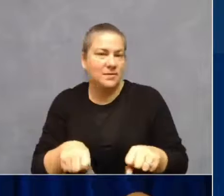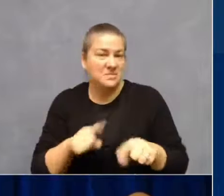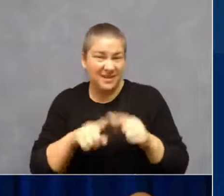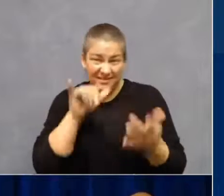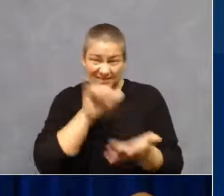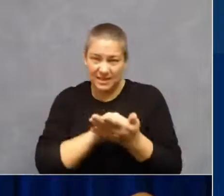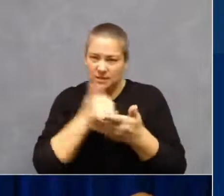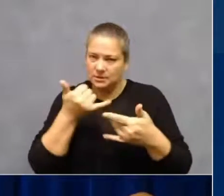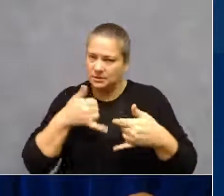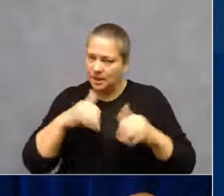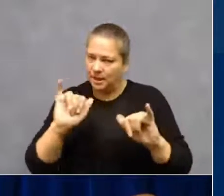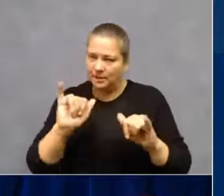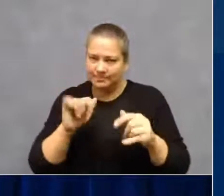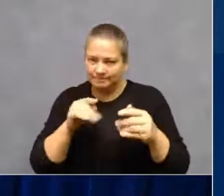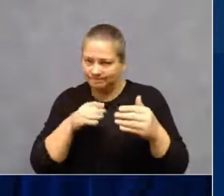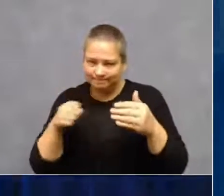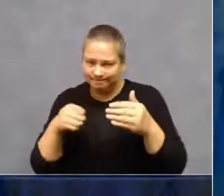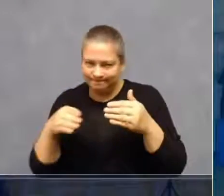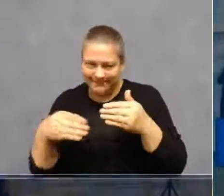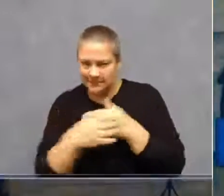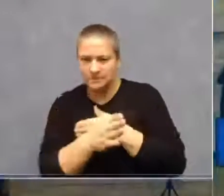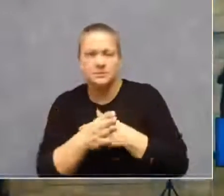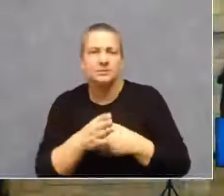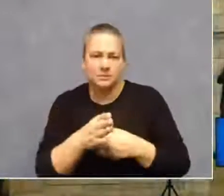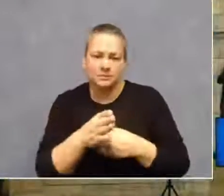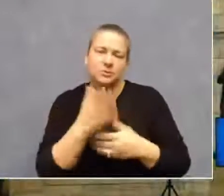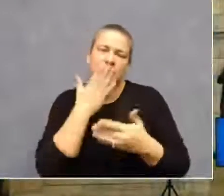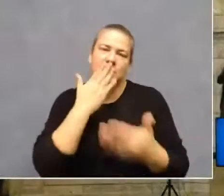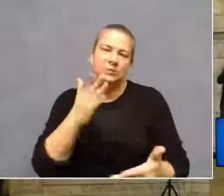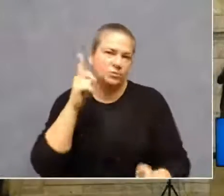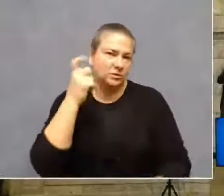in despite our best efforts. Thank you, Governor.